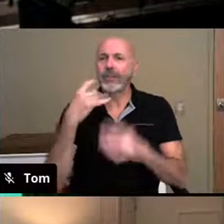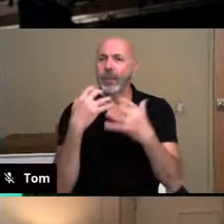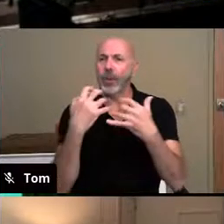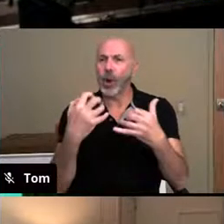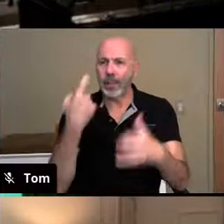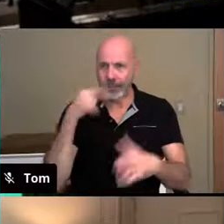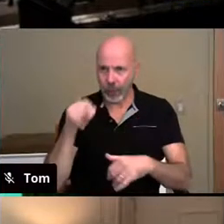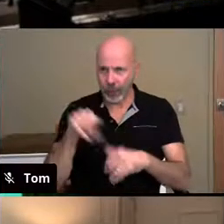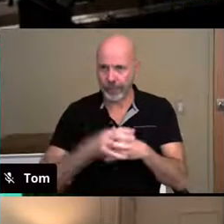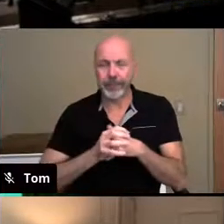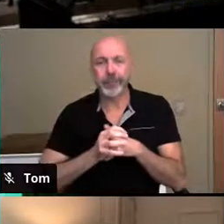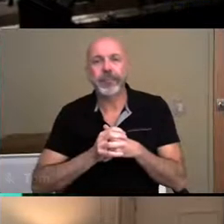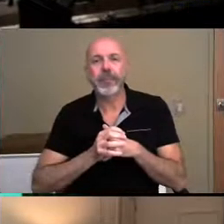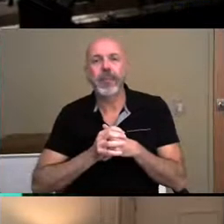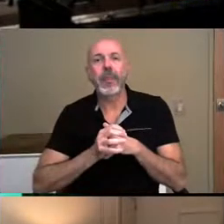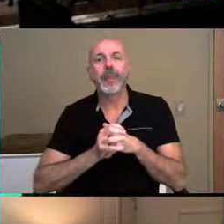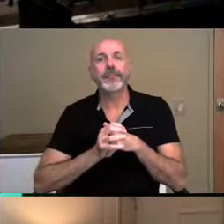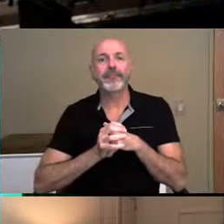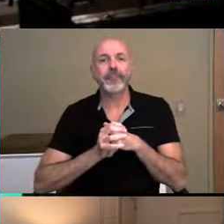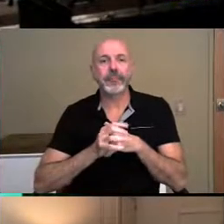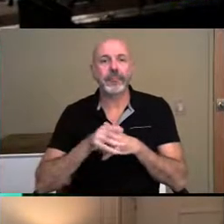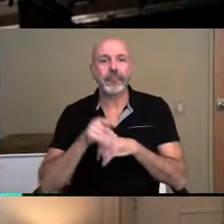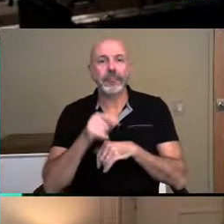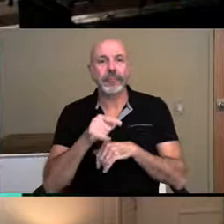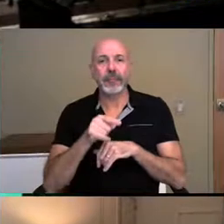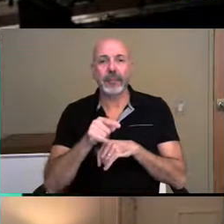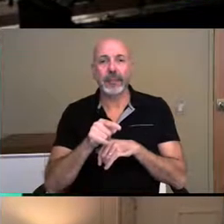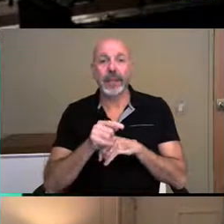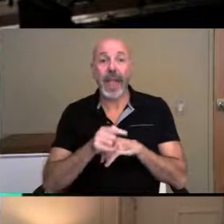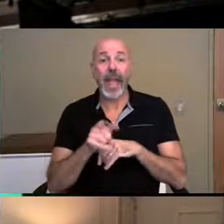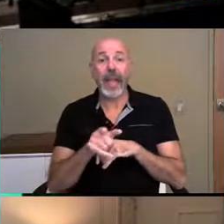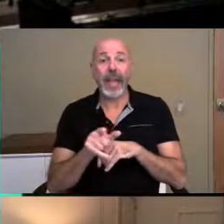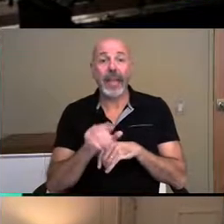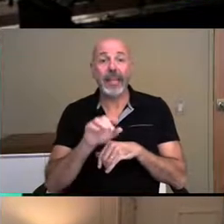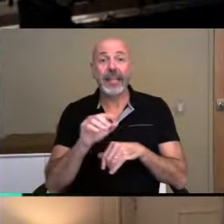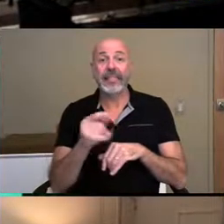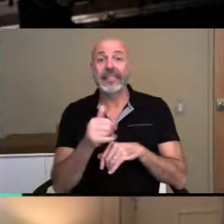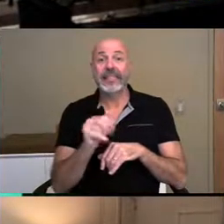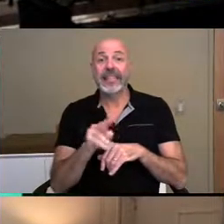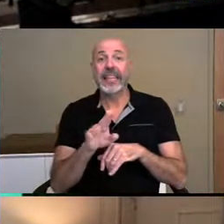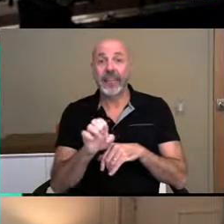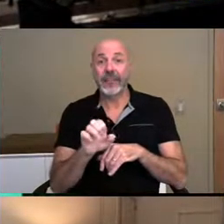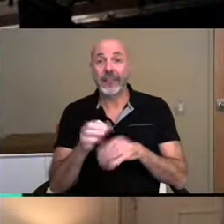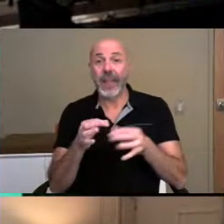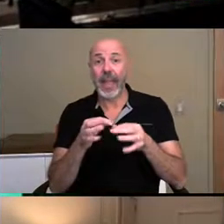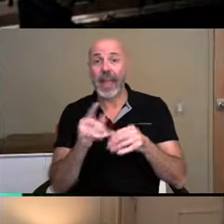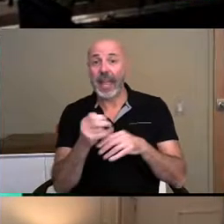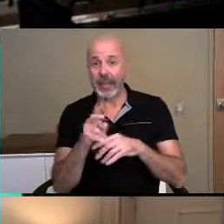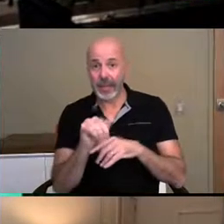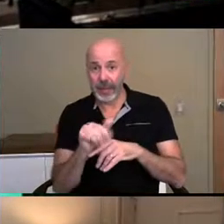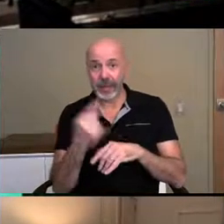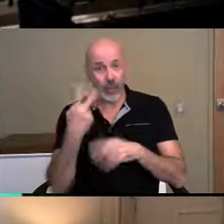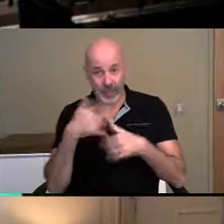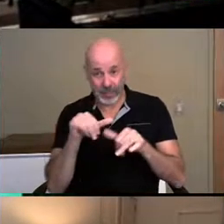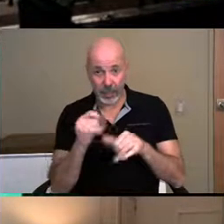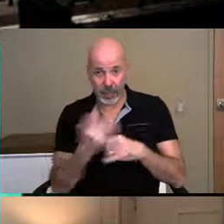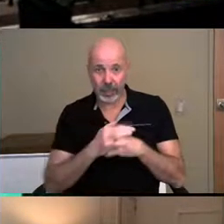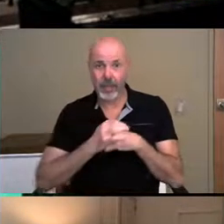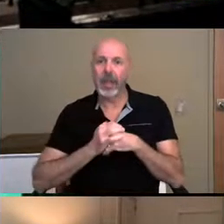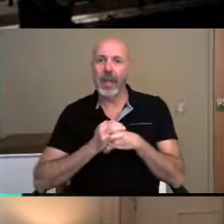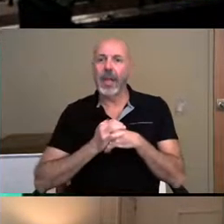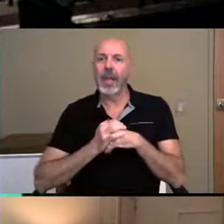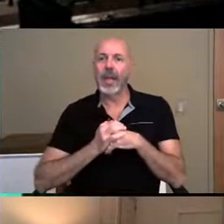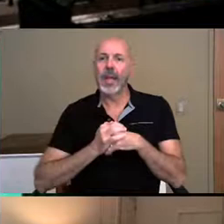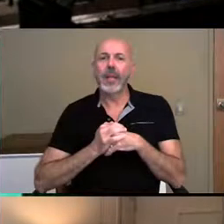audience member. He's been Steve Anthony. I'm going to put your comment on if you're still watching. But